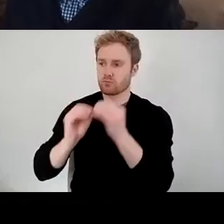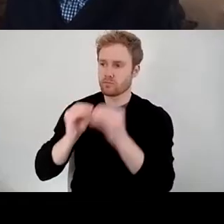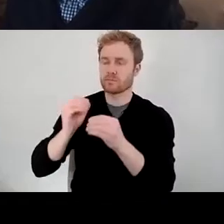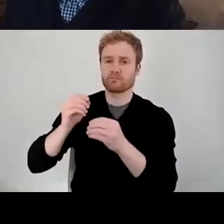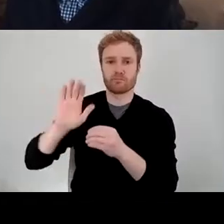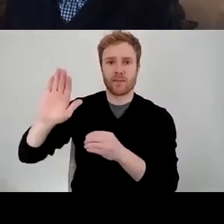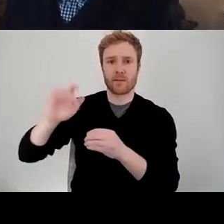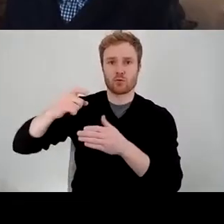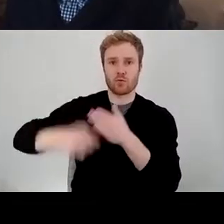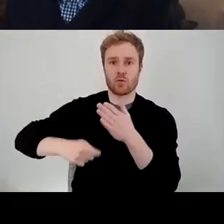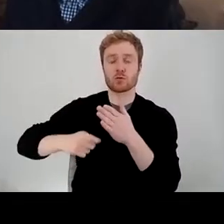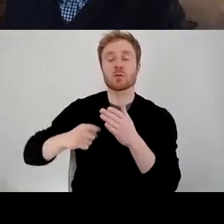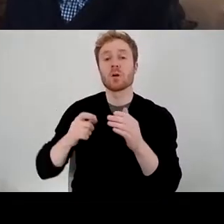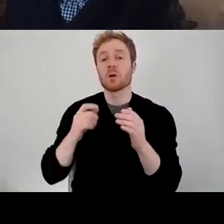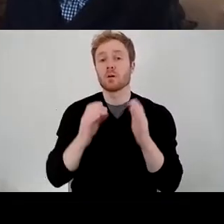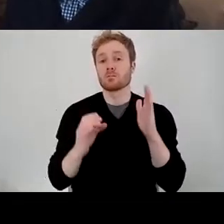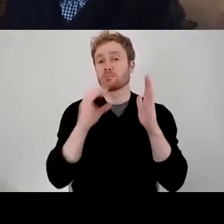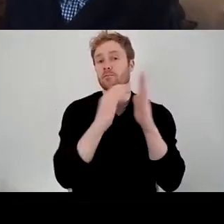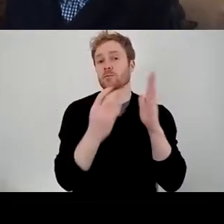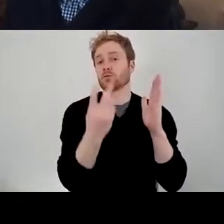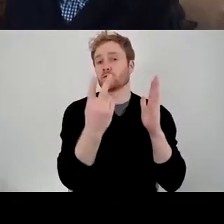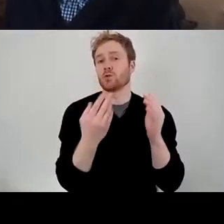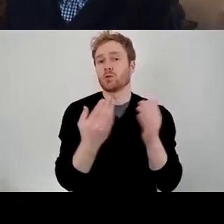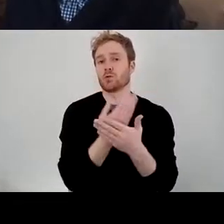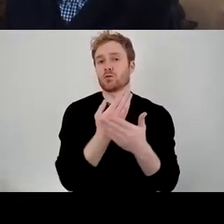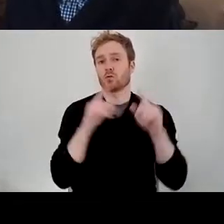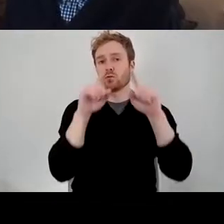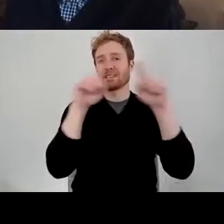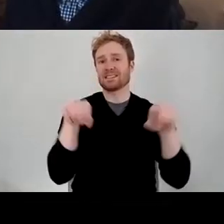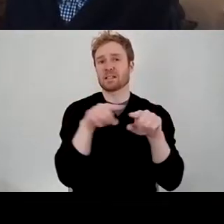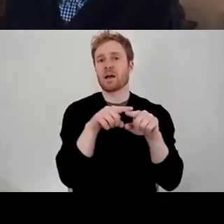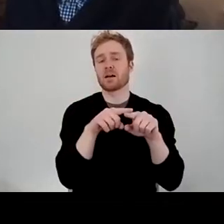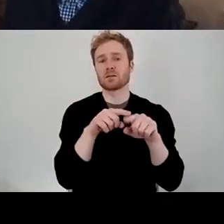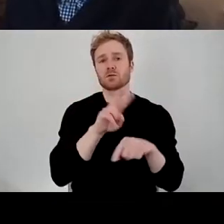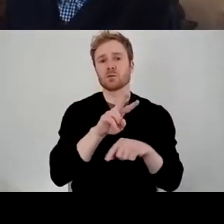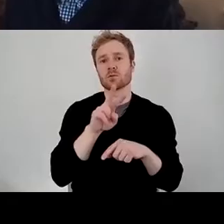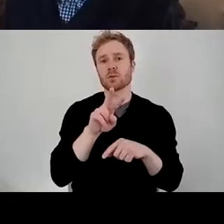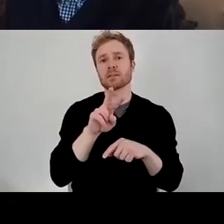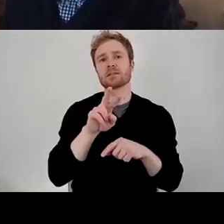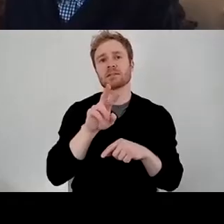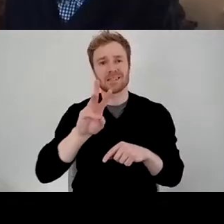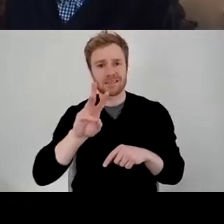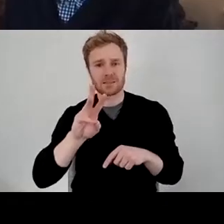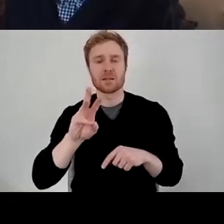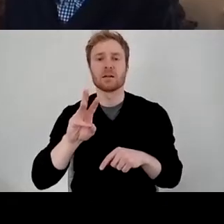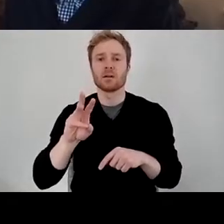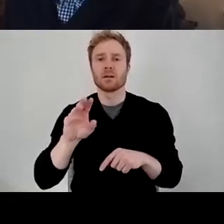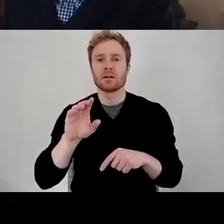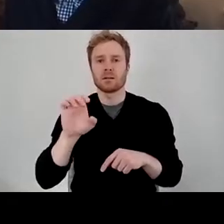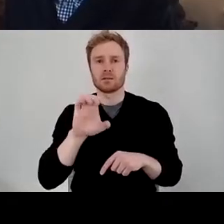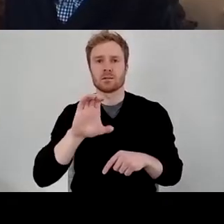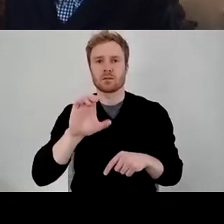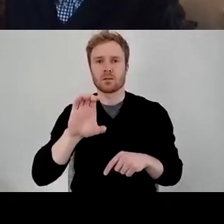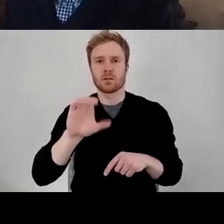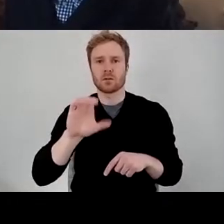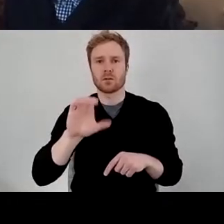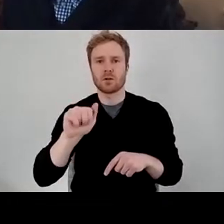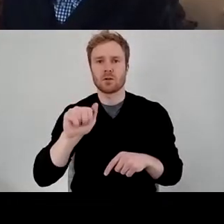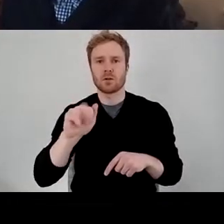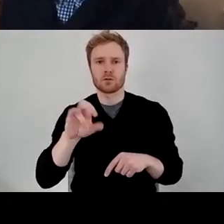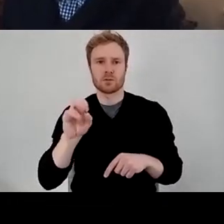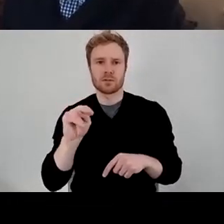is recommended. Bill 1073. Bill 1073, resolution granting unto Kellogg Holdings LLC,